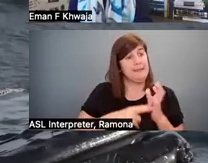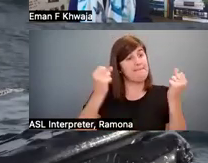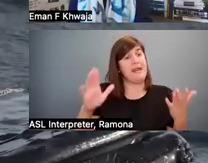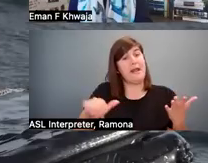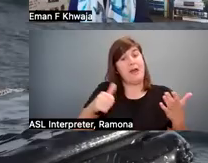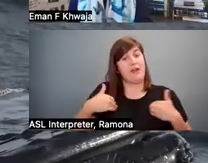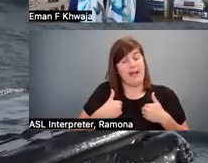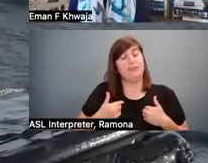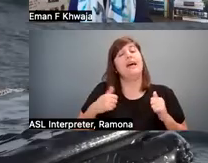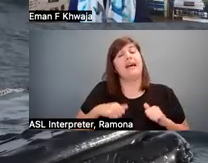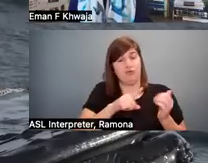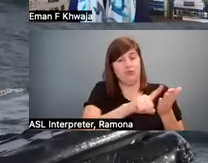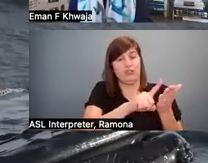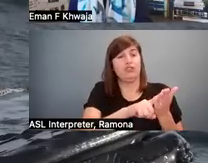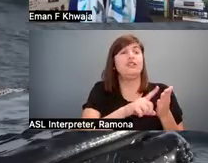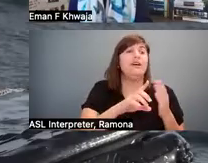well.